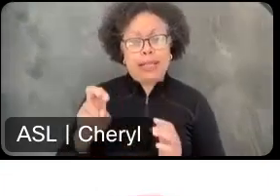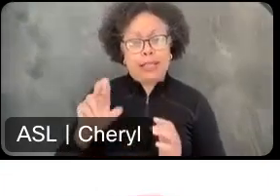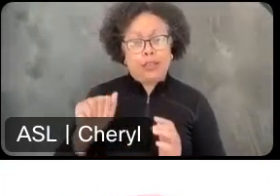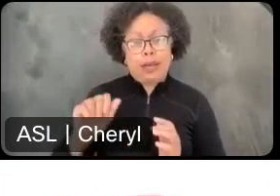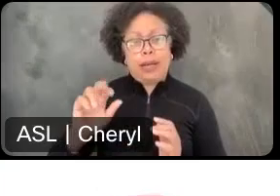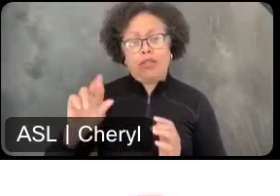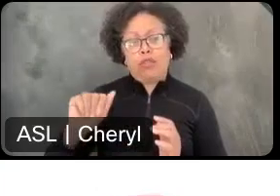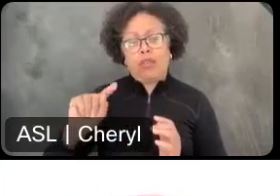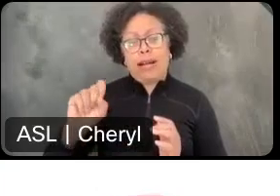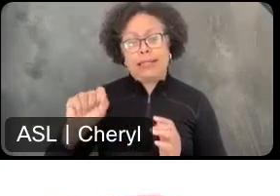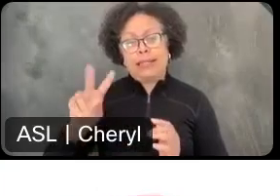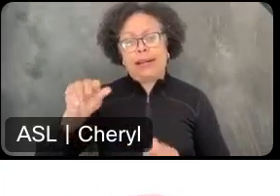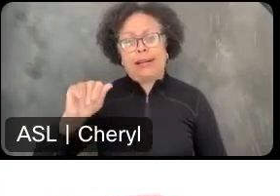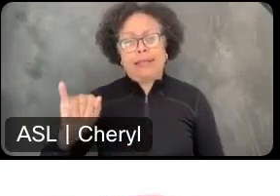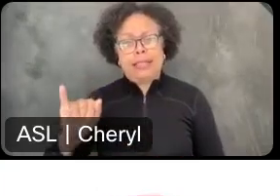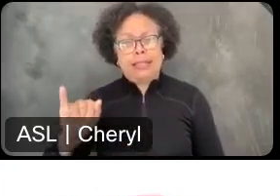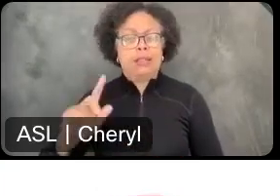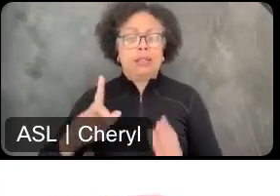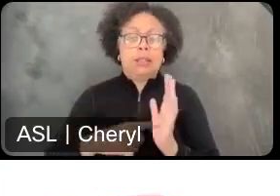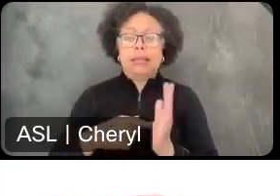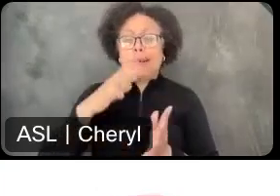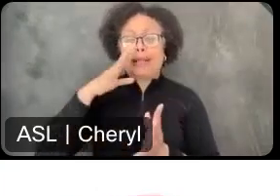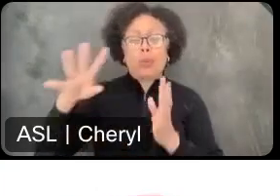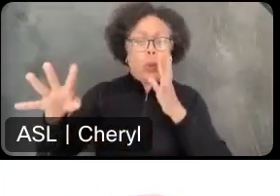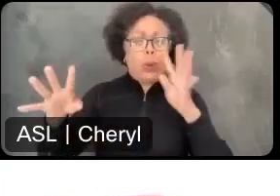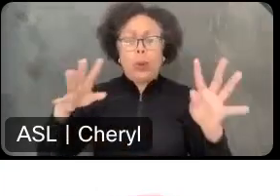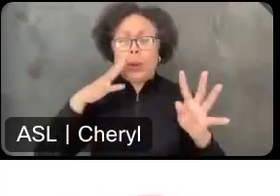Sometimes I ignore them and they leave me alone.